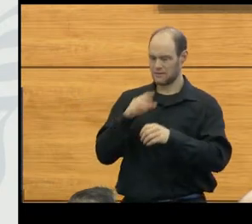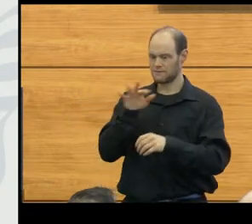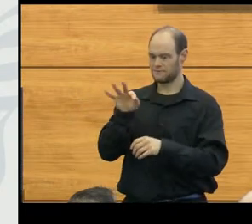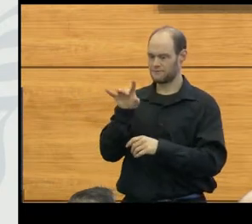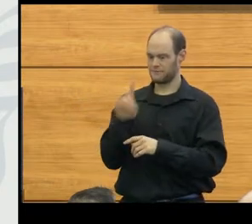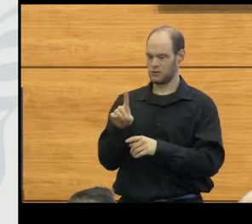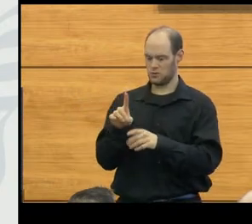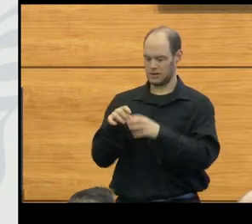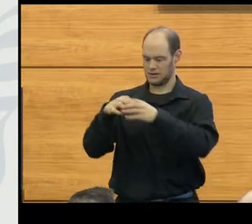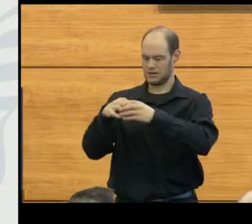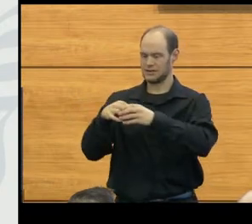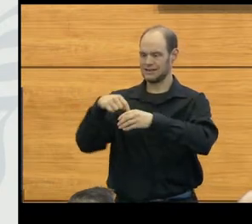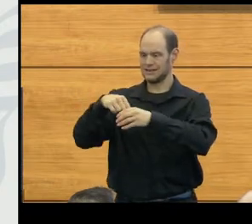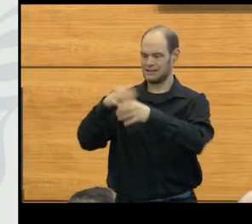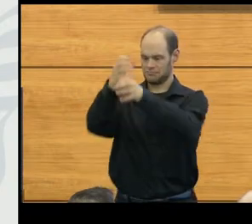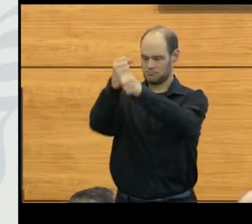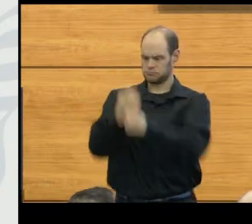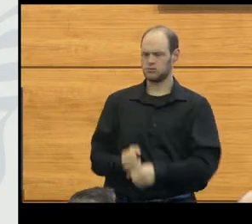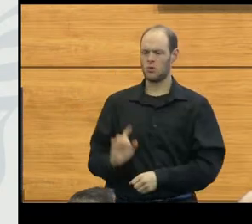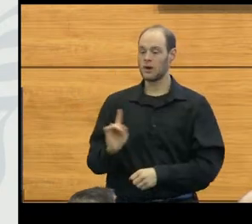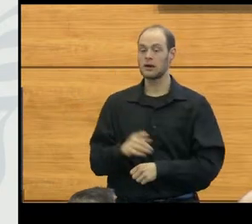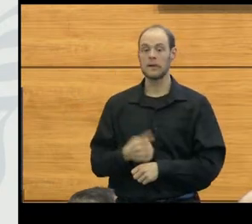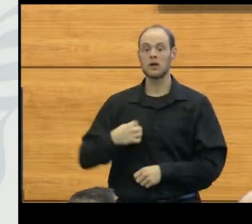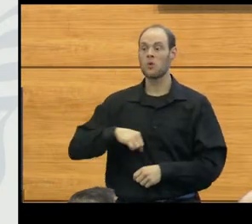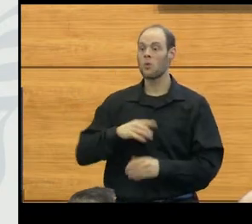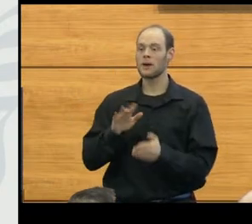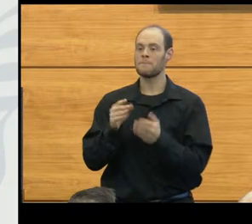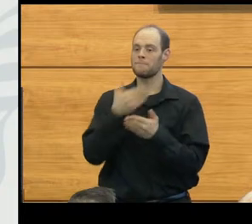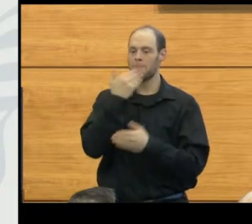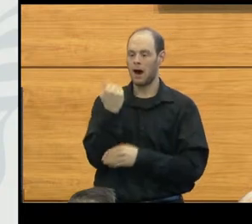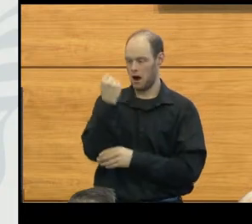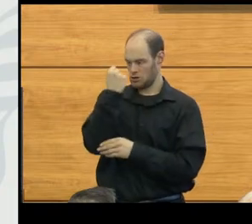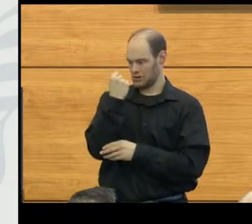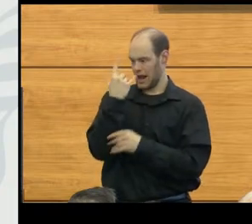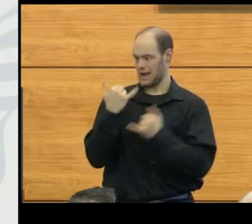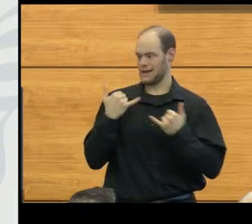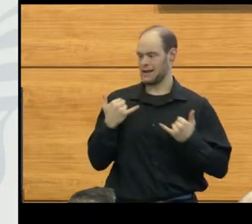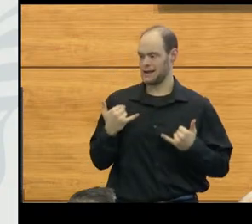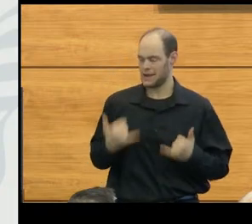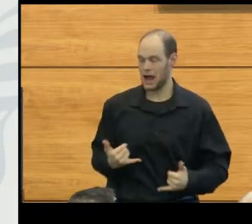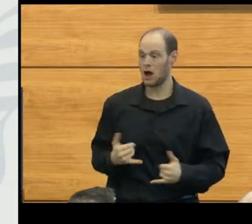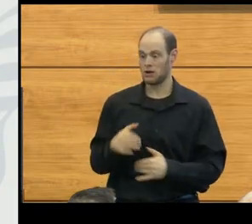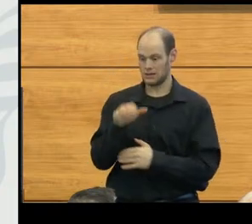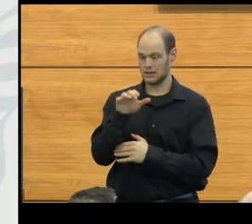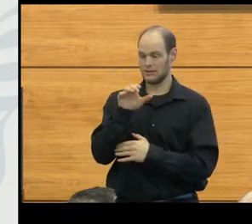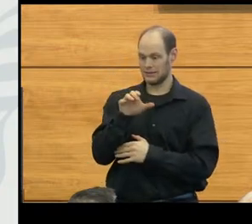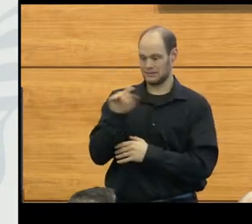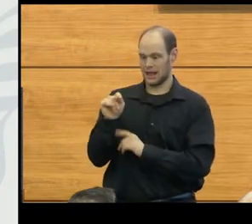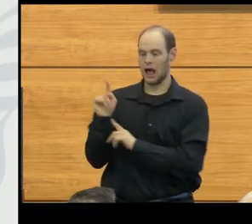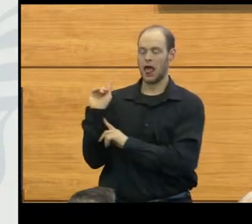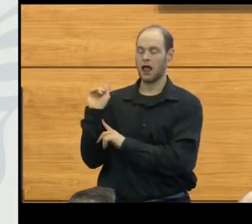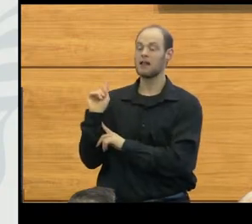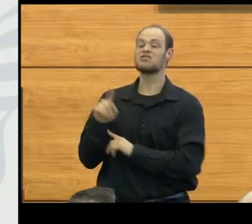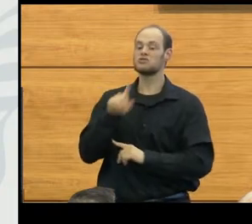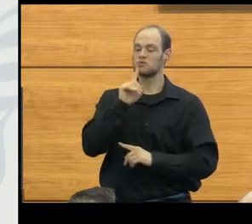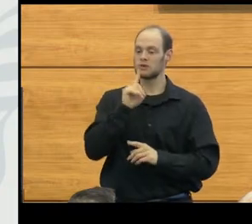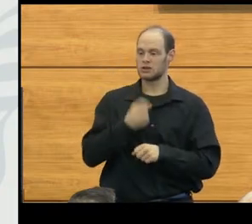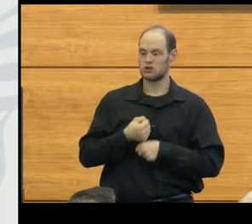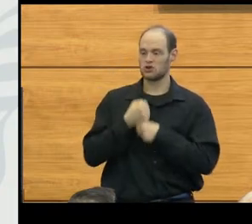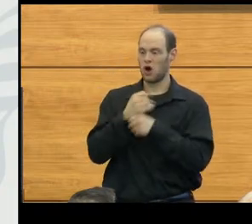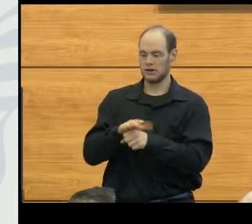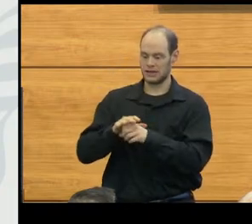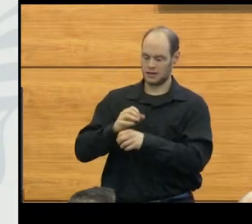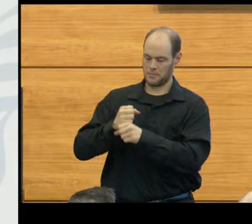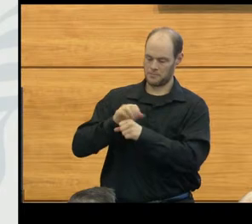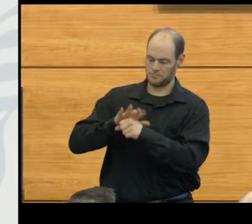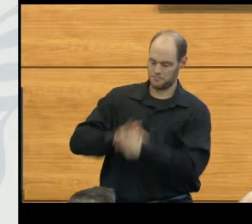pocket would form within the spinal cord, we've been able to understand now that those cerebellar tonsils can actually act as a